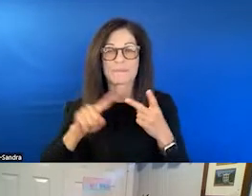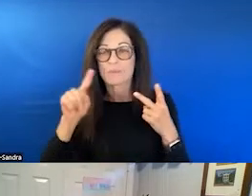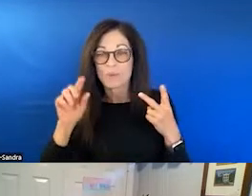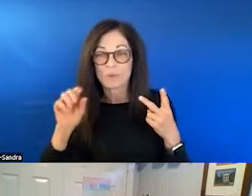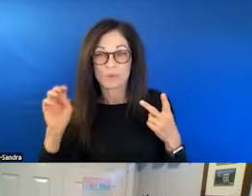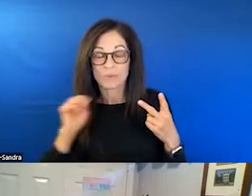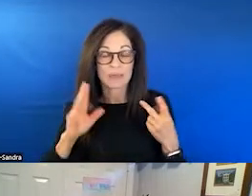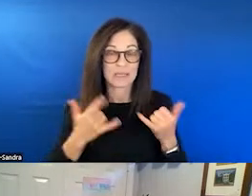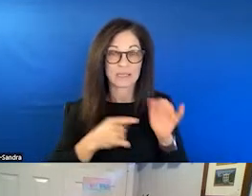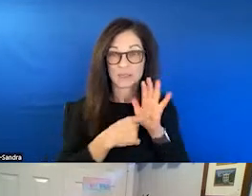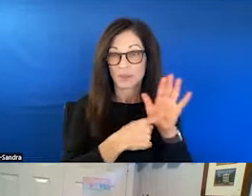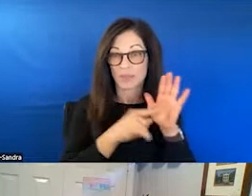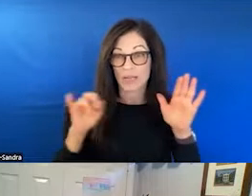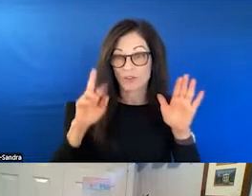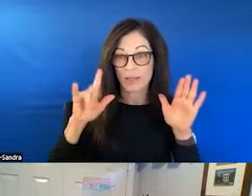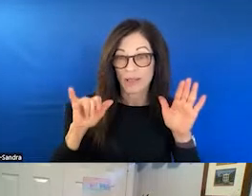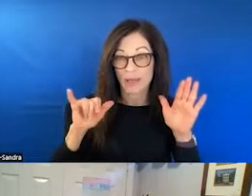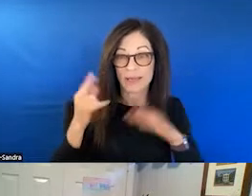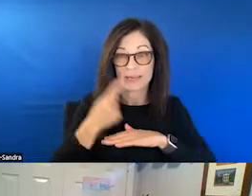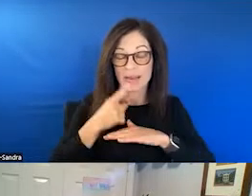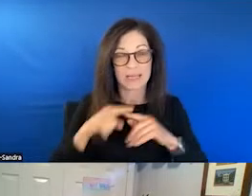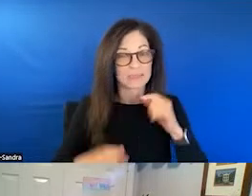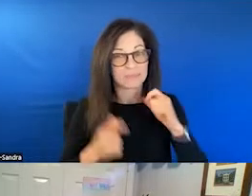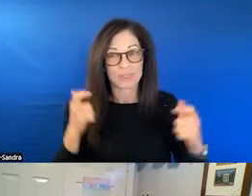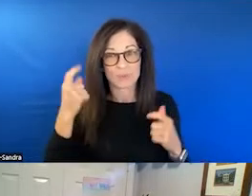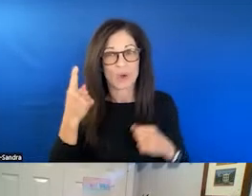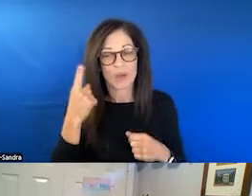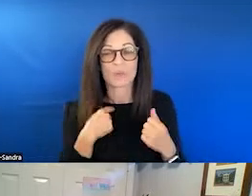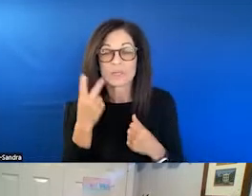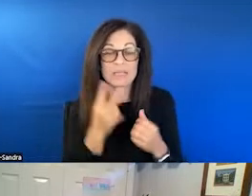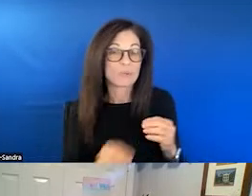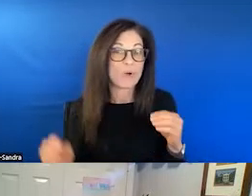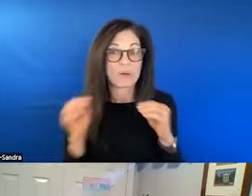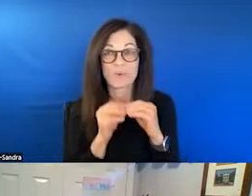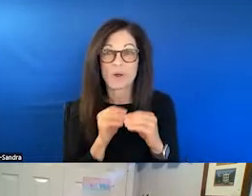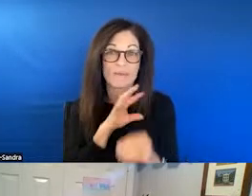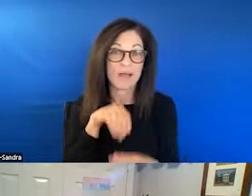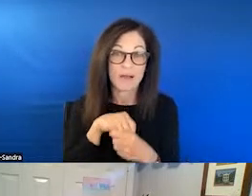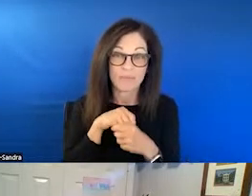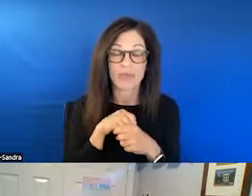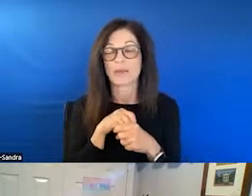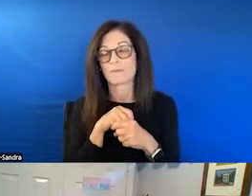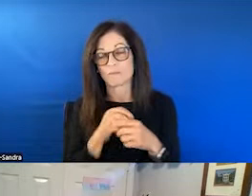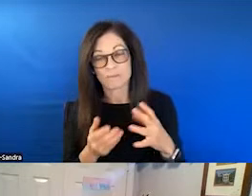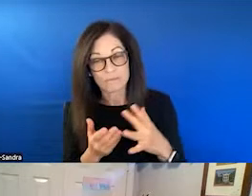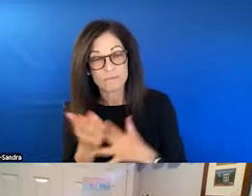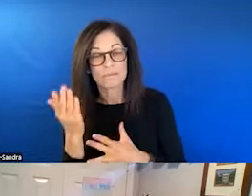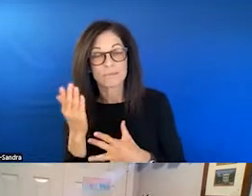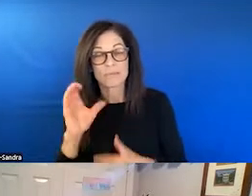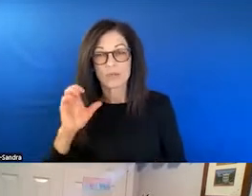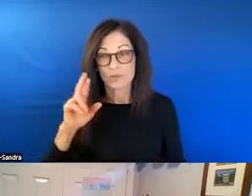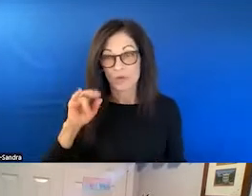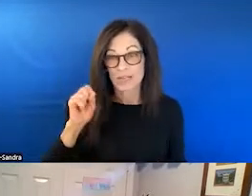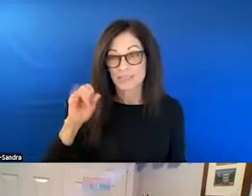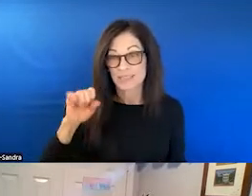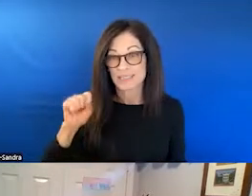July date as the heavy hitter here. So we're seeing ever increasing involvement through the Crisis Jam,